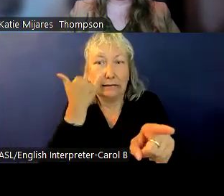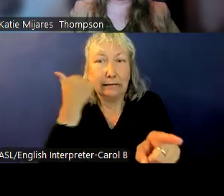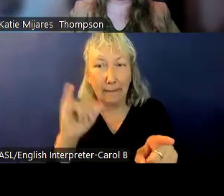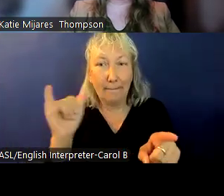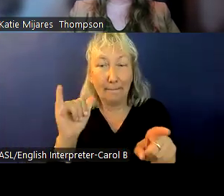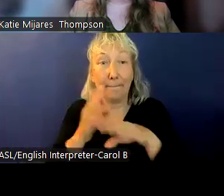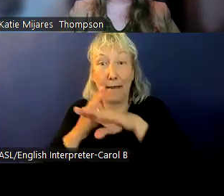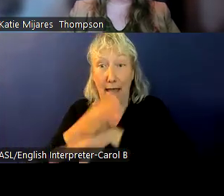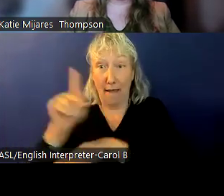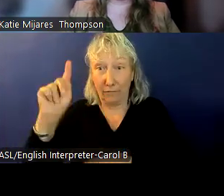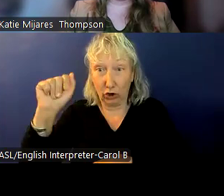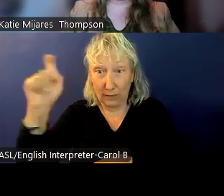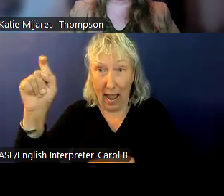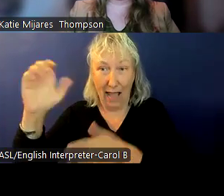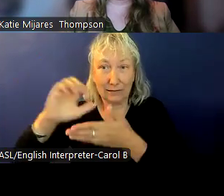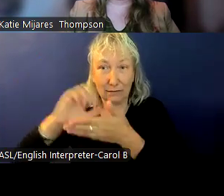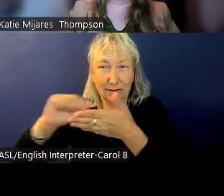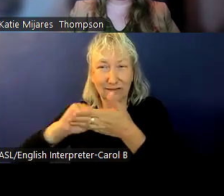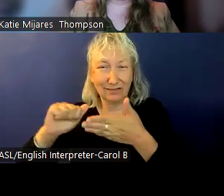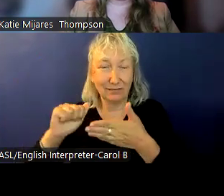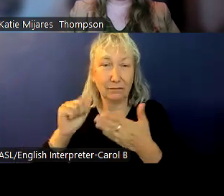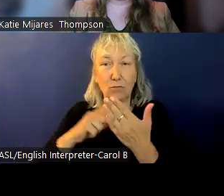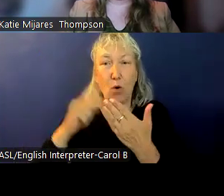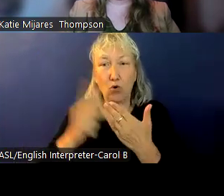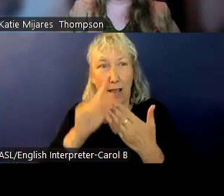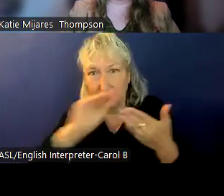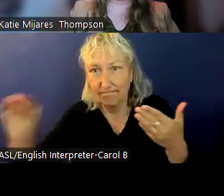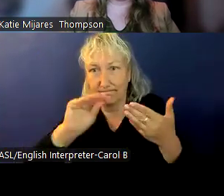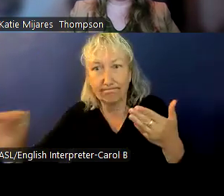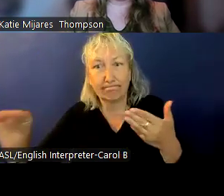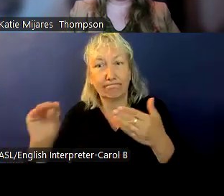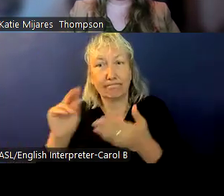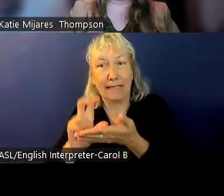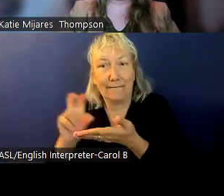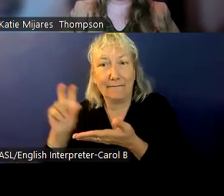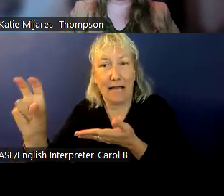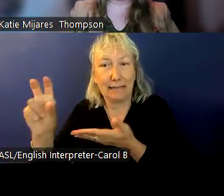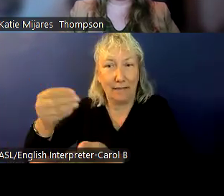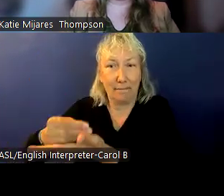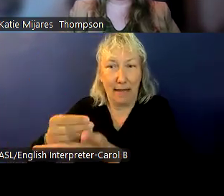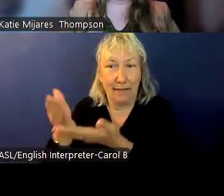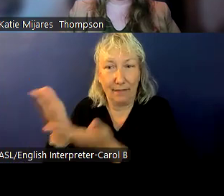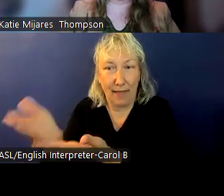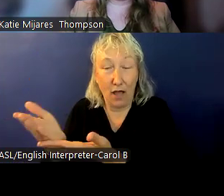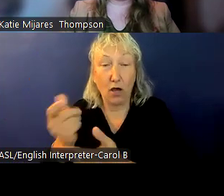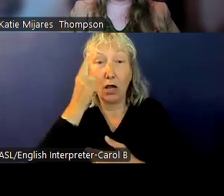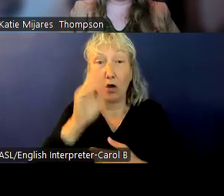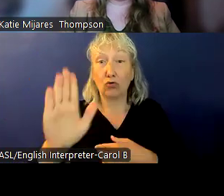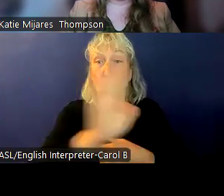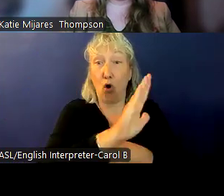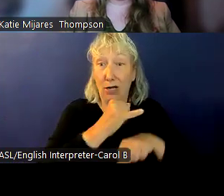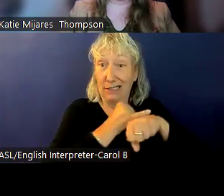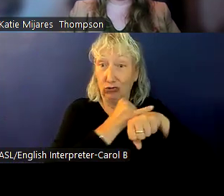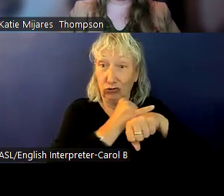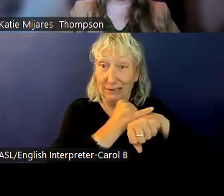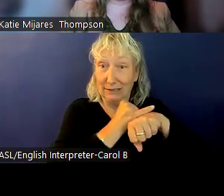after-tax program. It's designed to put money in, invest money. All the interest you're earning is tax-free